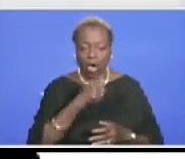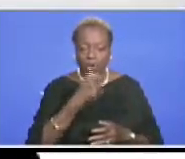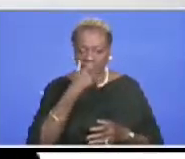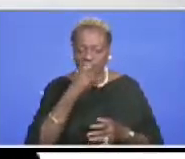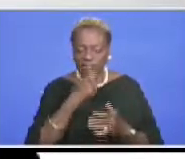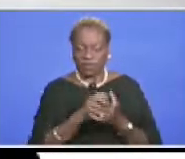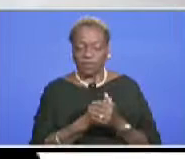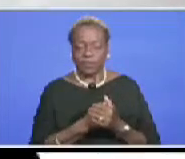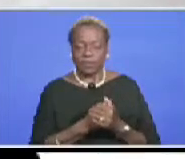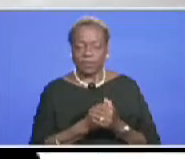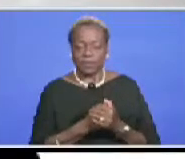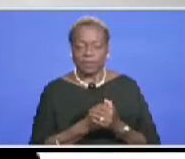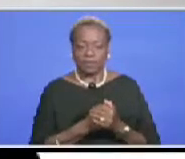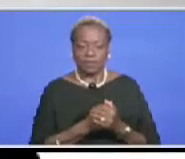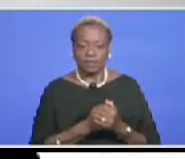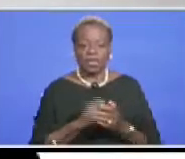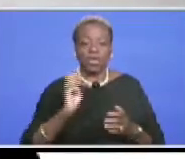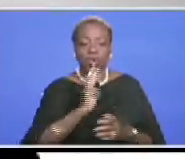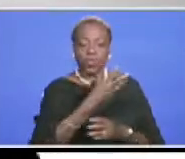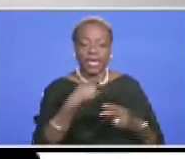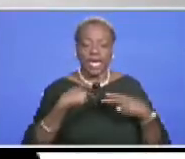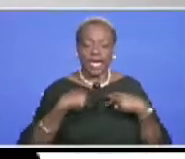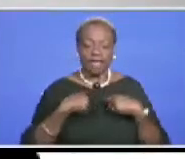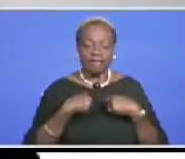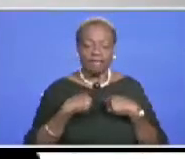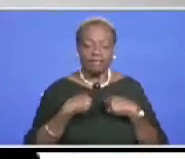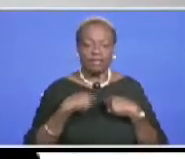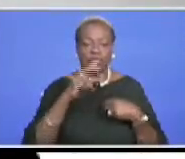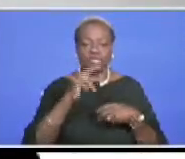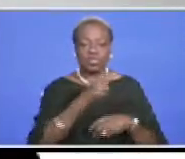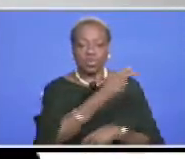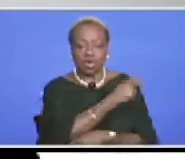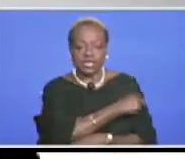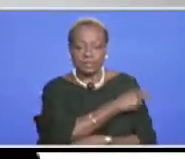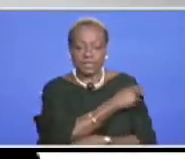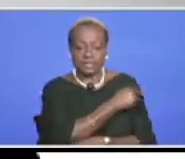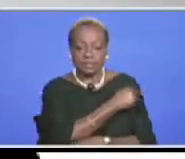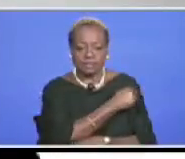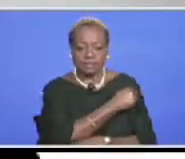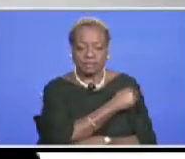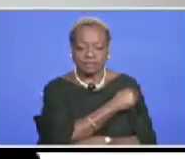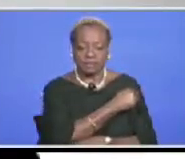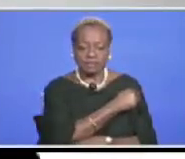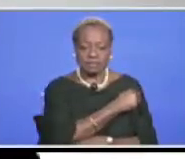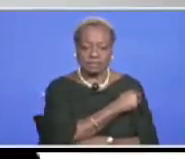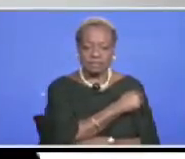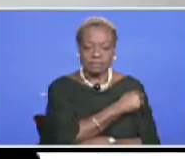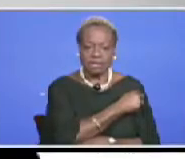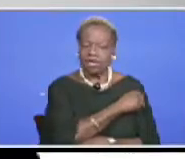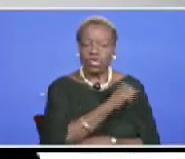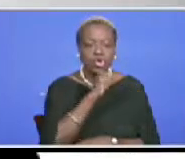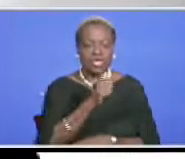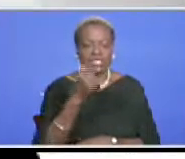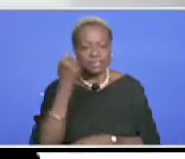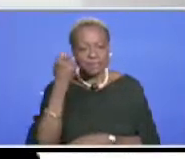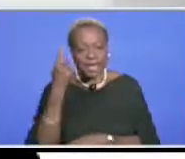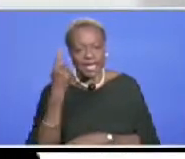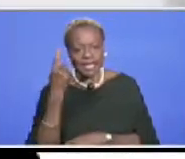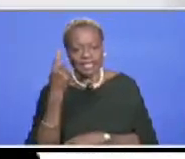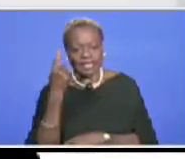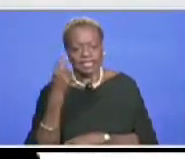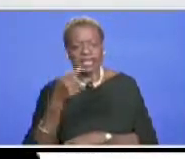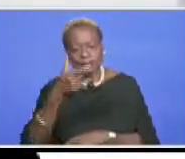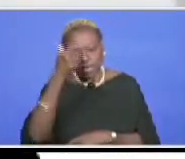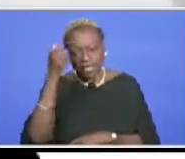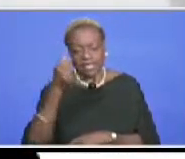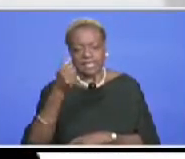been closed to the general public. We have two other hospitals that are up and running, so we should be fine. We're not surprised because Cayman, like the